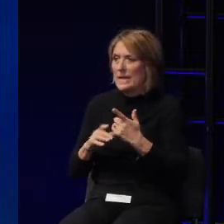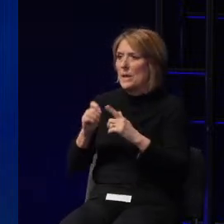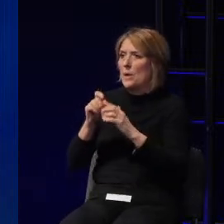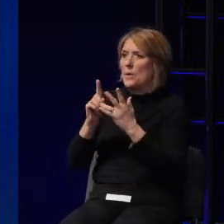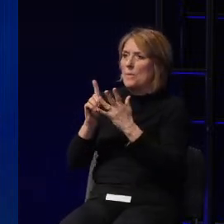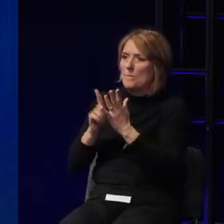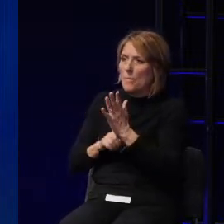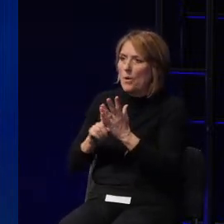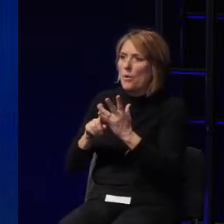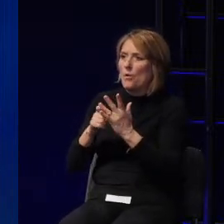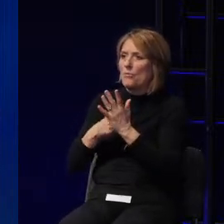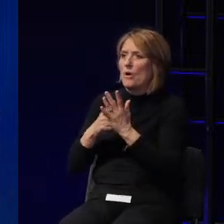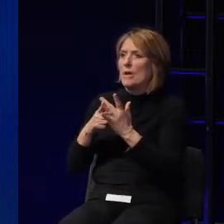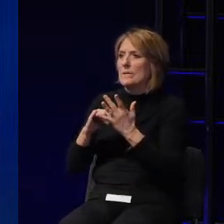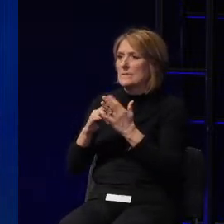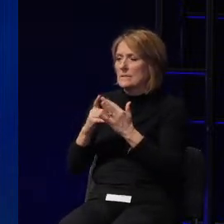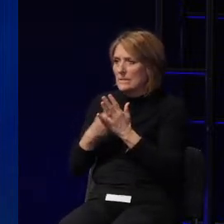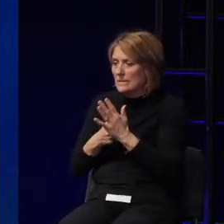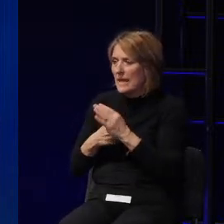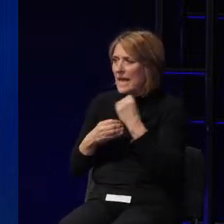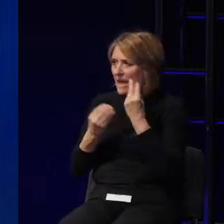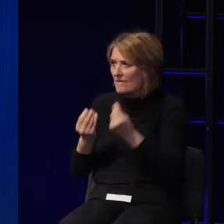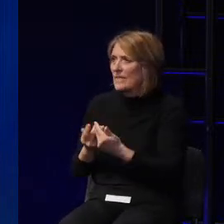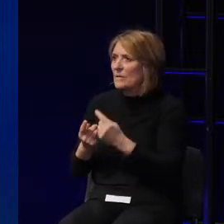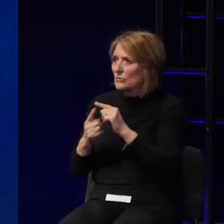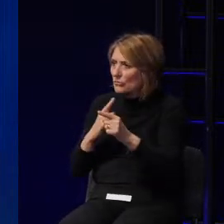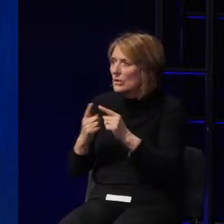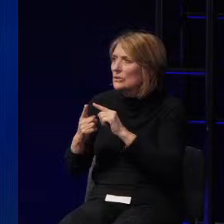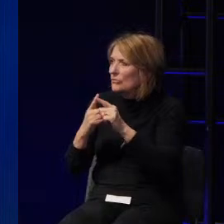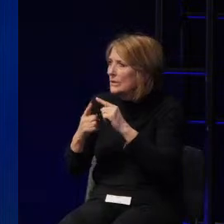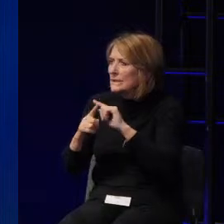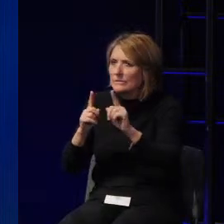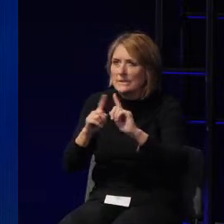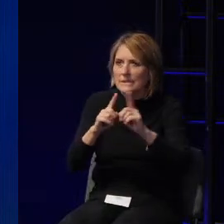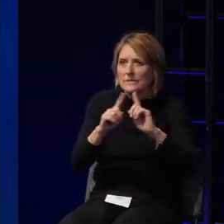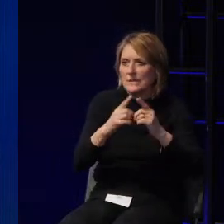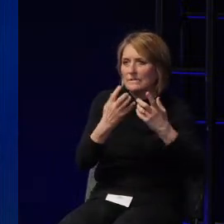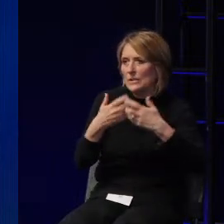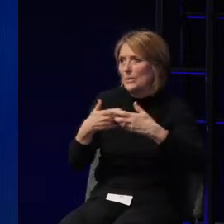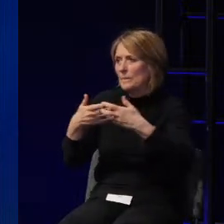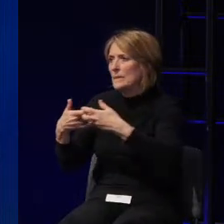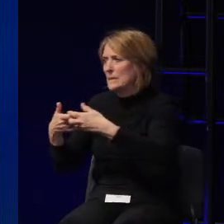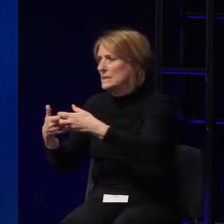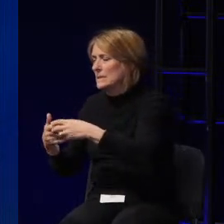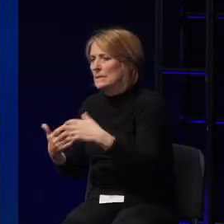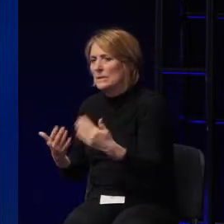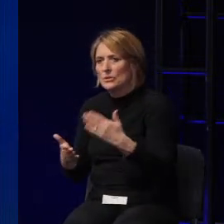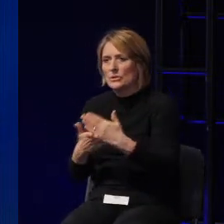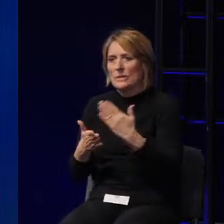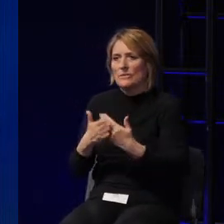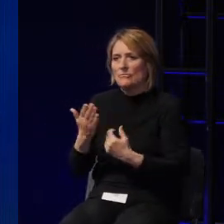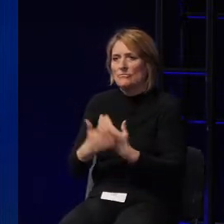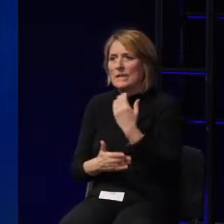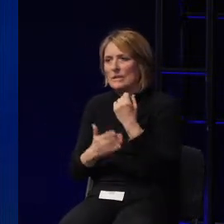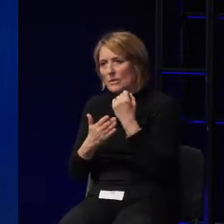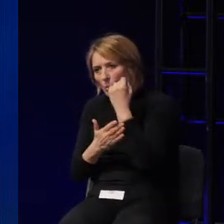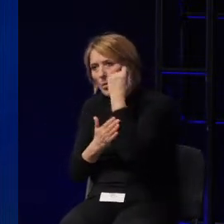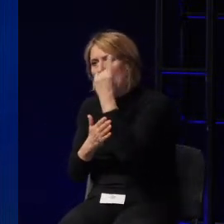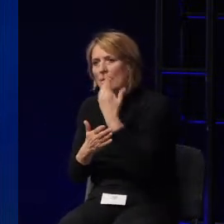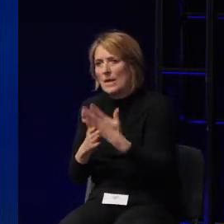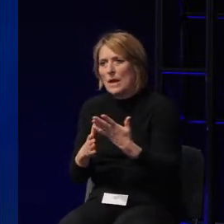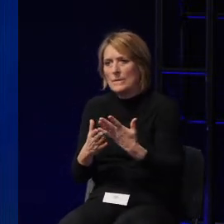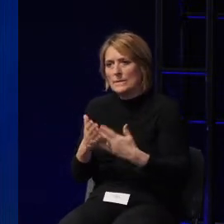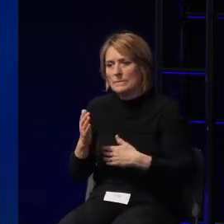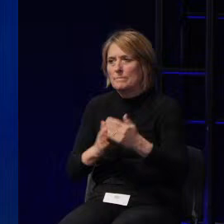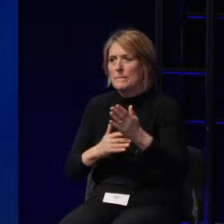every single job I was doing, I was trying something else and trying something else and trying something else. Not really aware that I was building up that sort of quiver